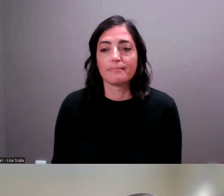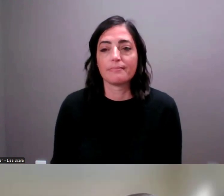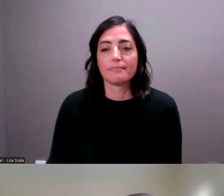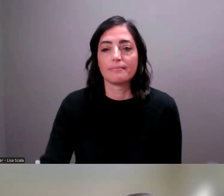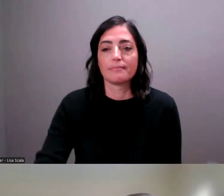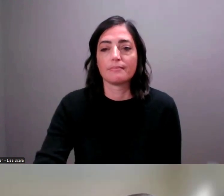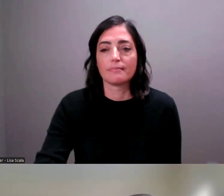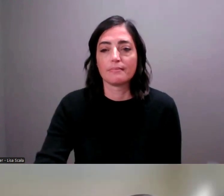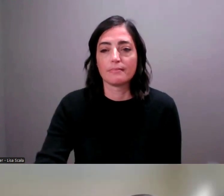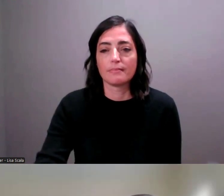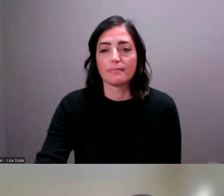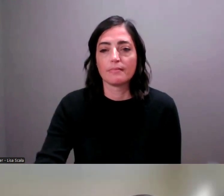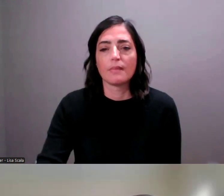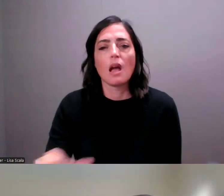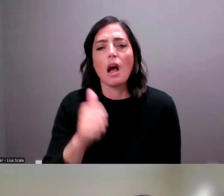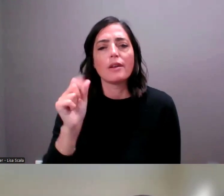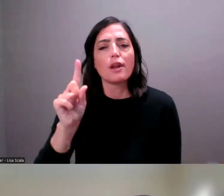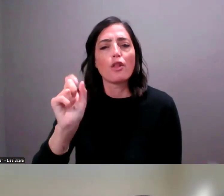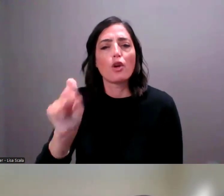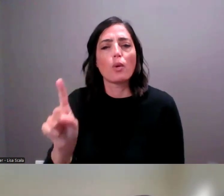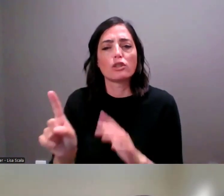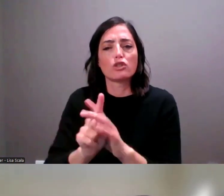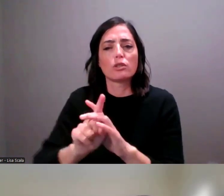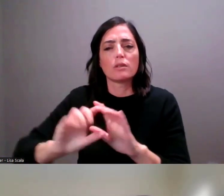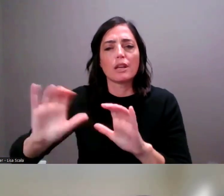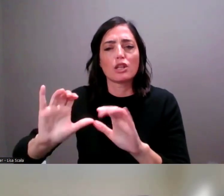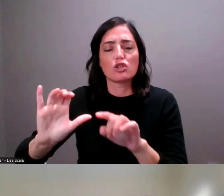There's another question in the chat